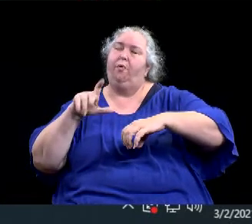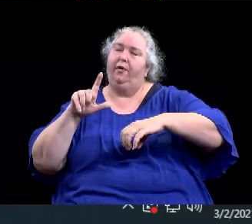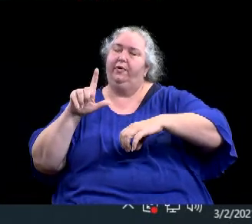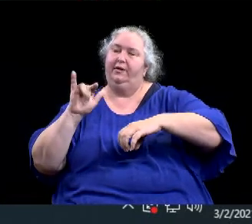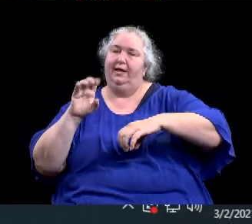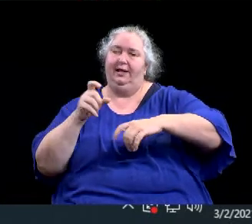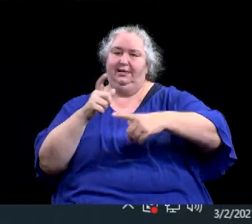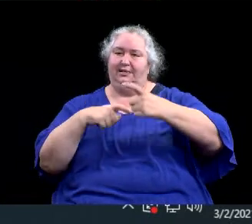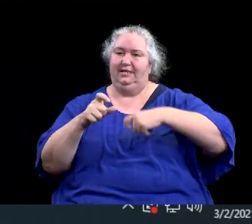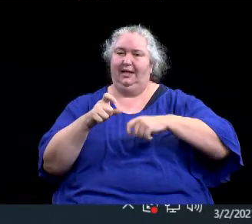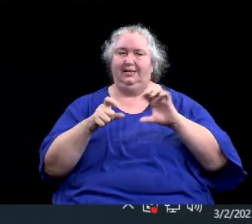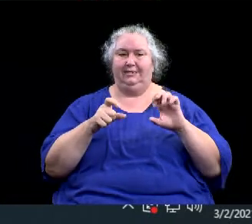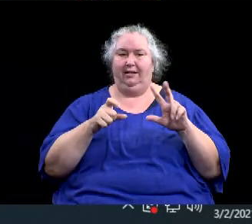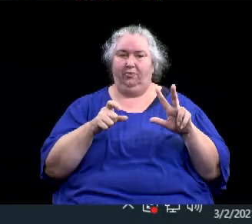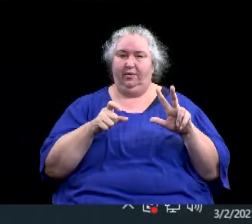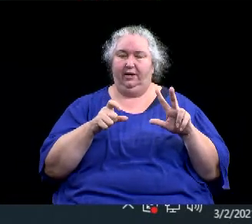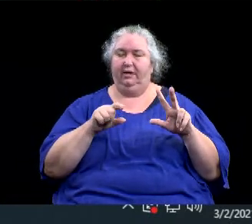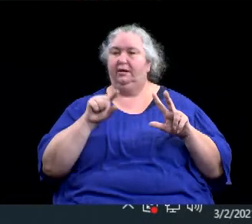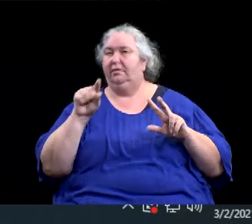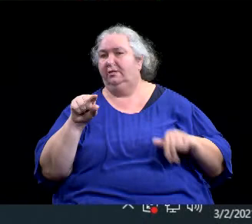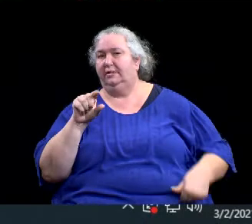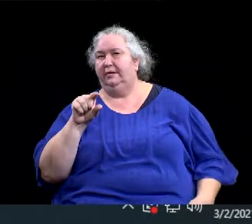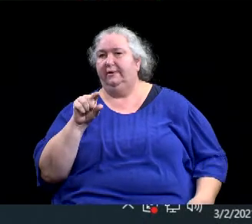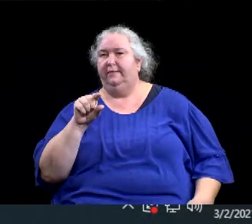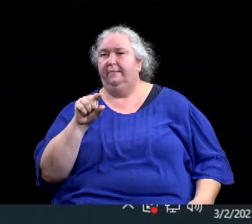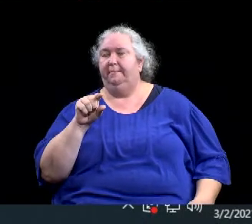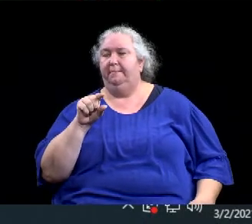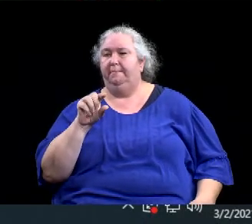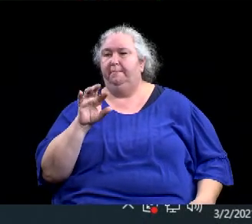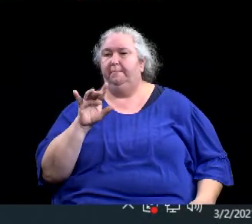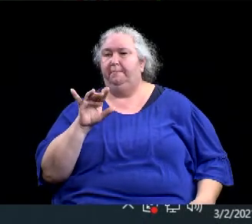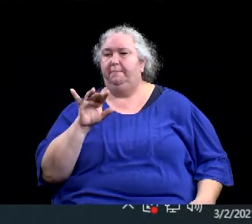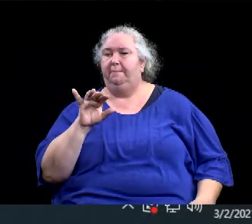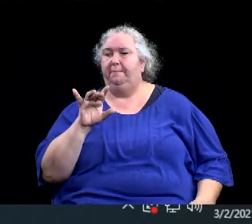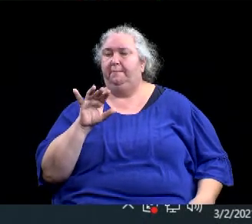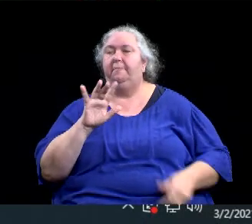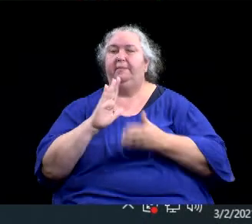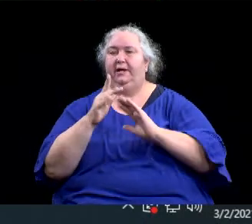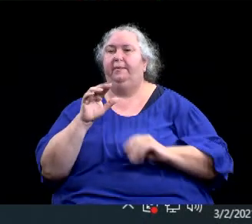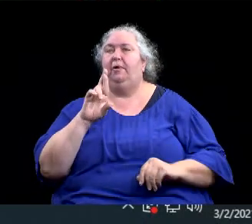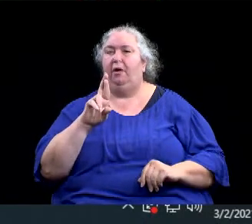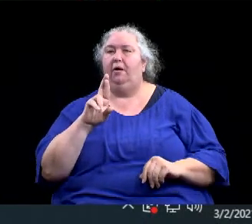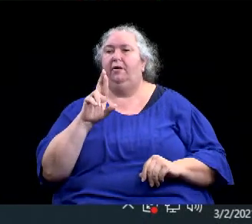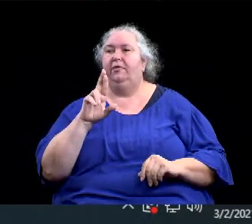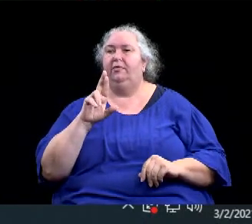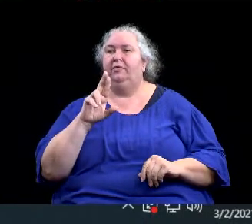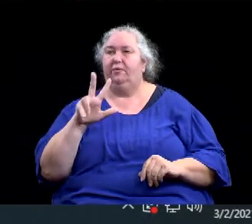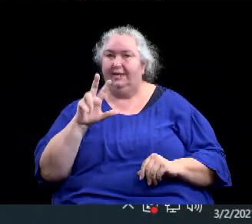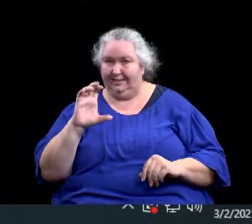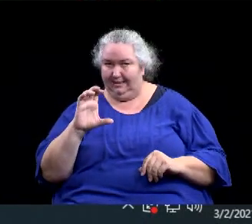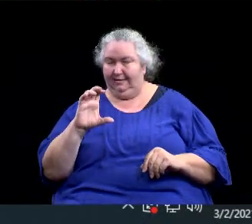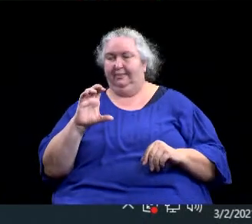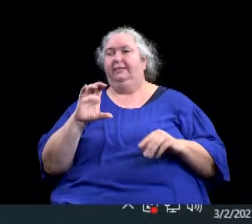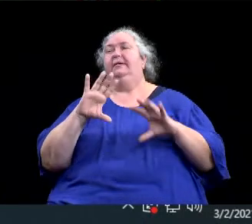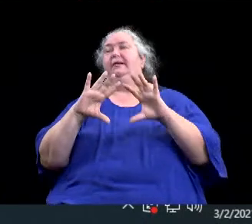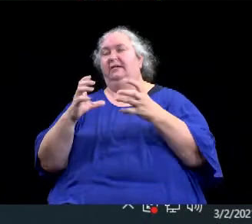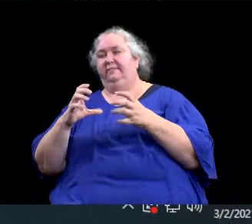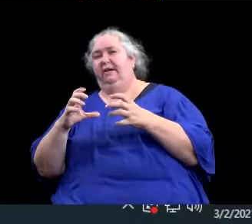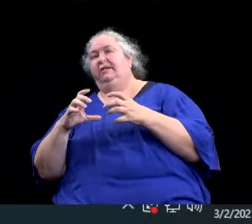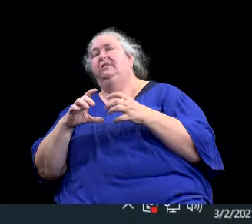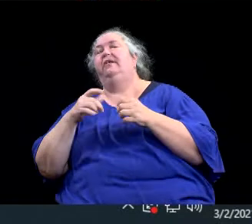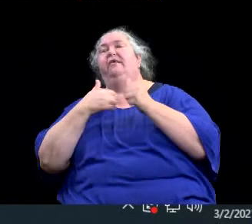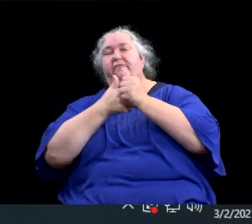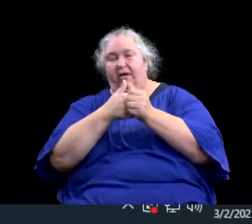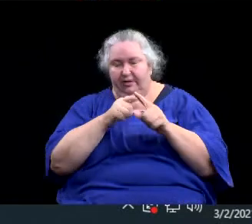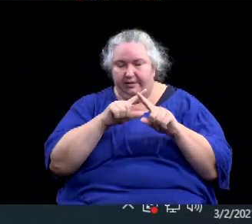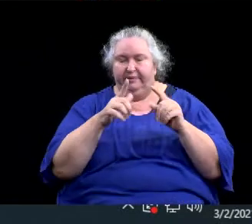classification and become and be designated to R3C district classification. Providing for penalties, providing a severability clause, and finding and determining the meeting at which this